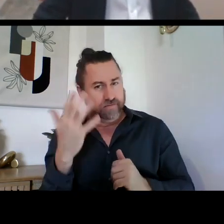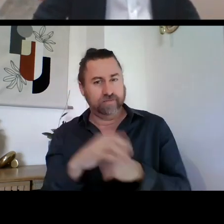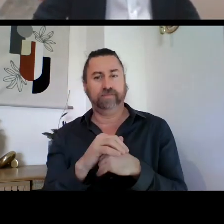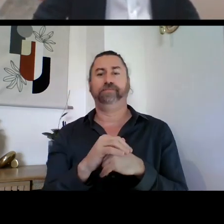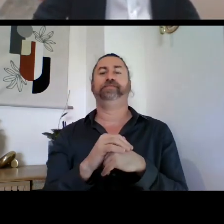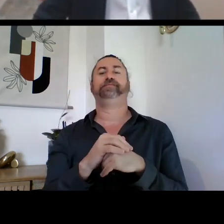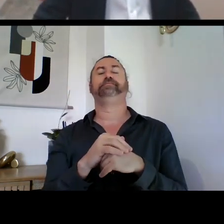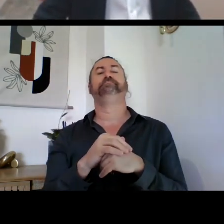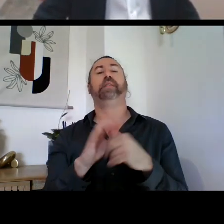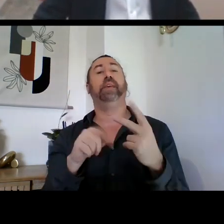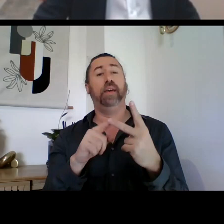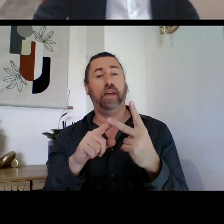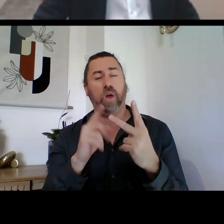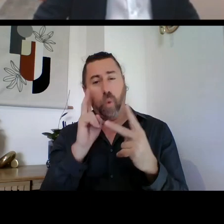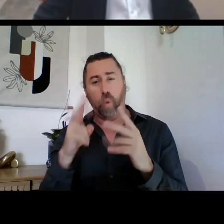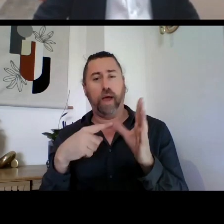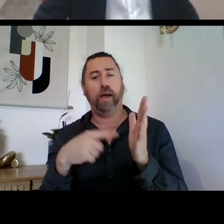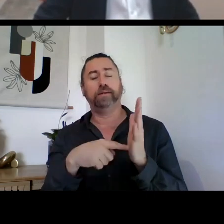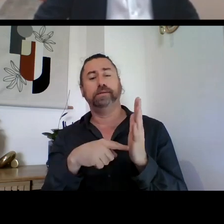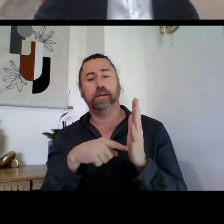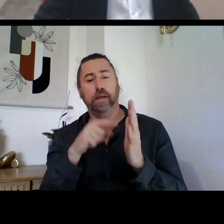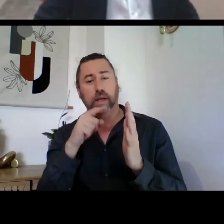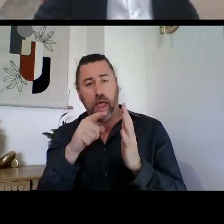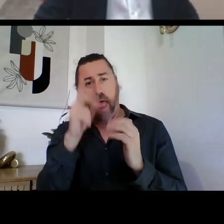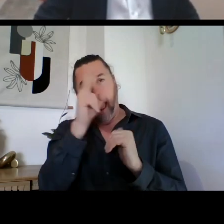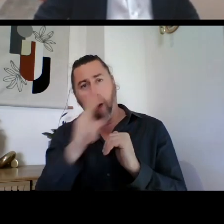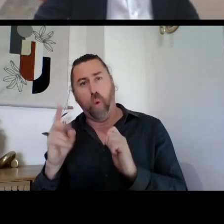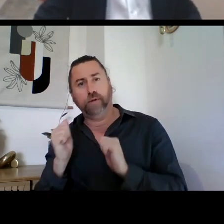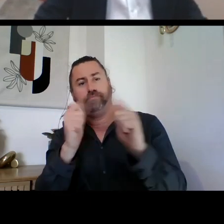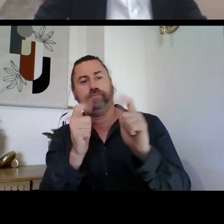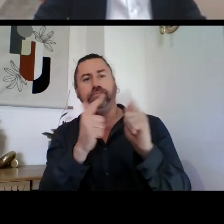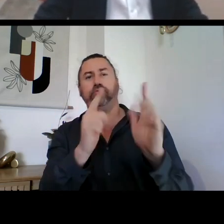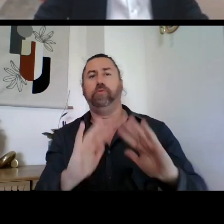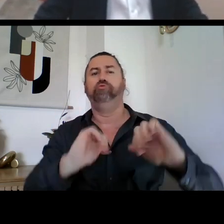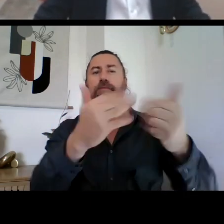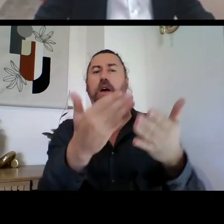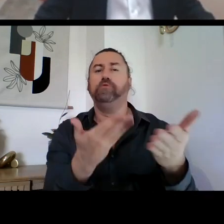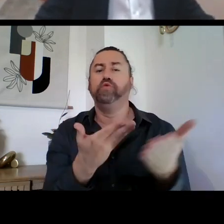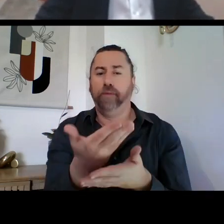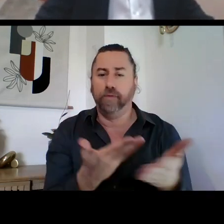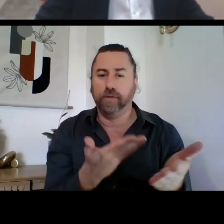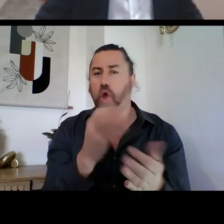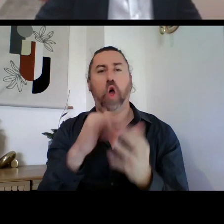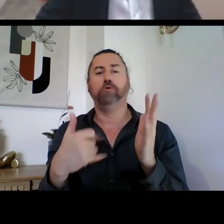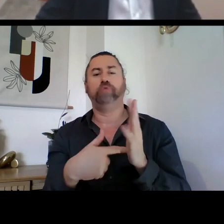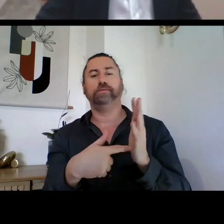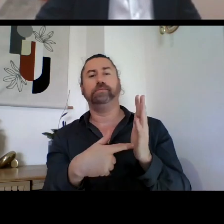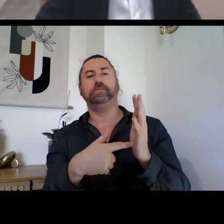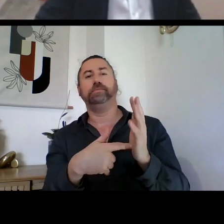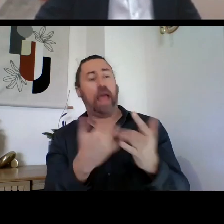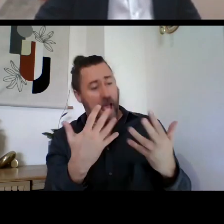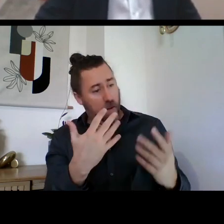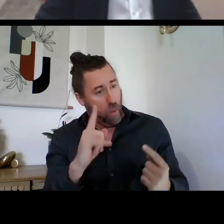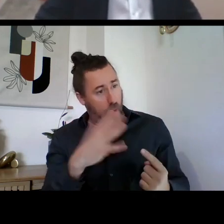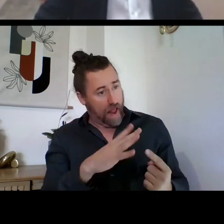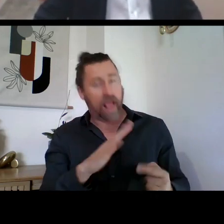Secondly, we're looking at the importance of service frequency rather than just the total scores on the assessment